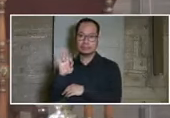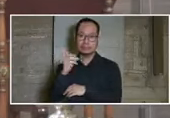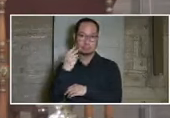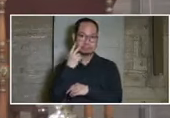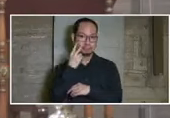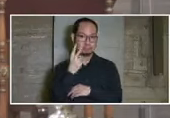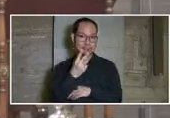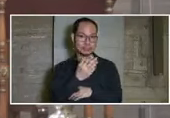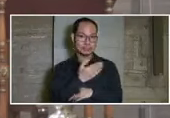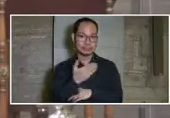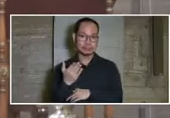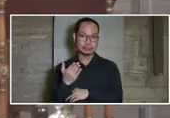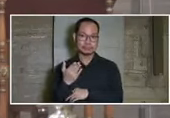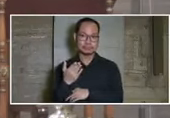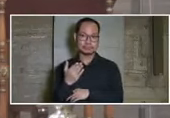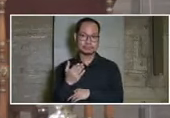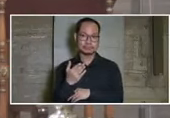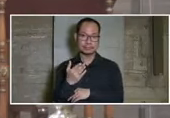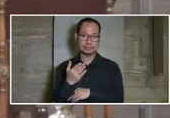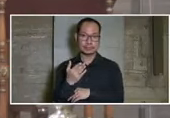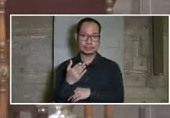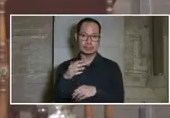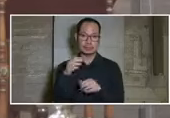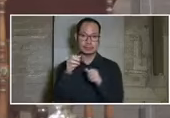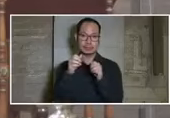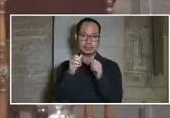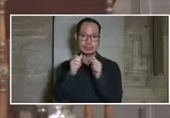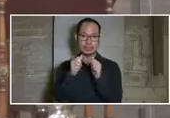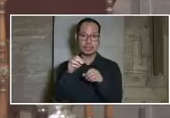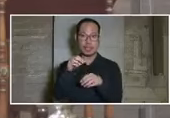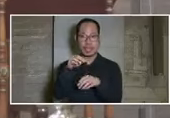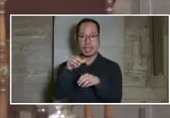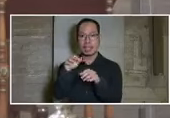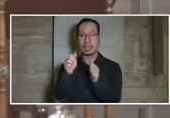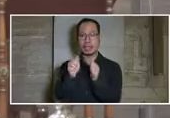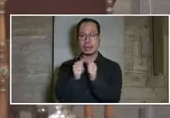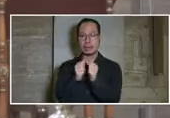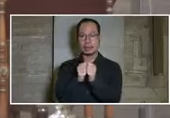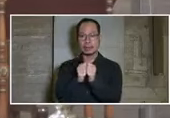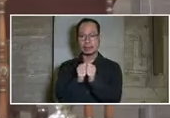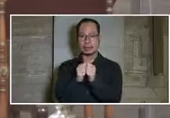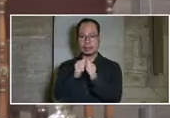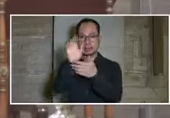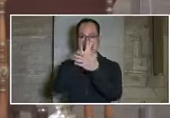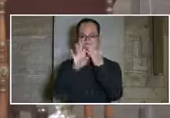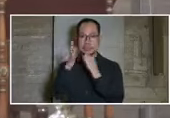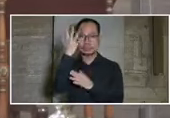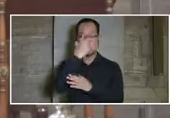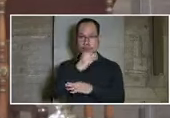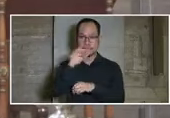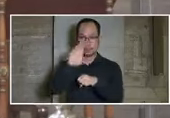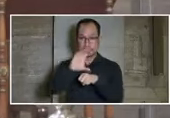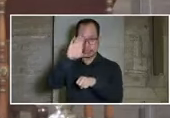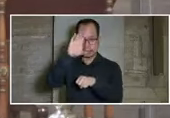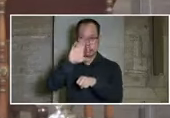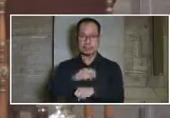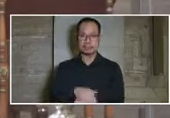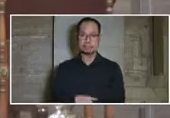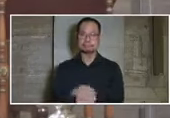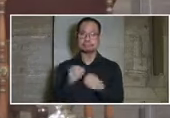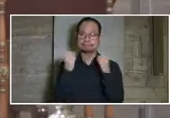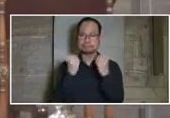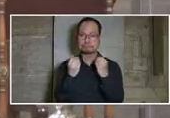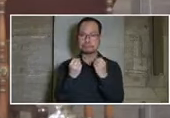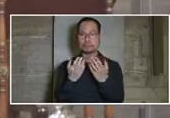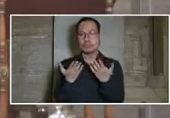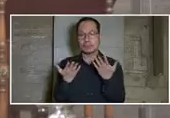here, so that you can be at peace and you can enjoy the beauty of the cathedral. At marahil